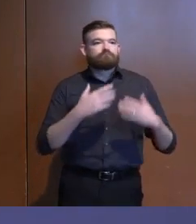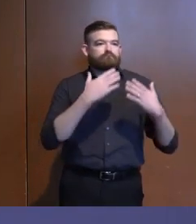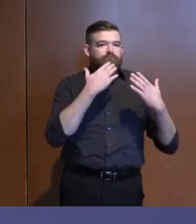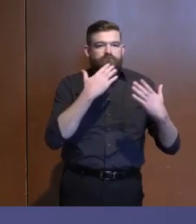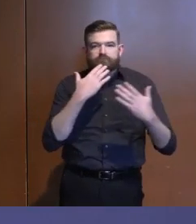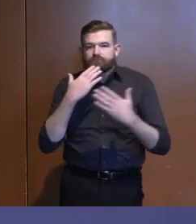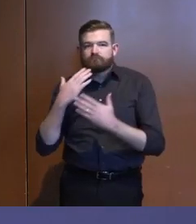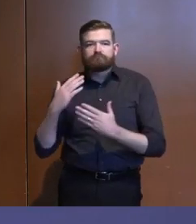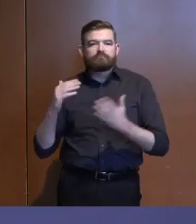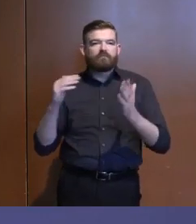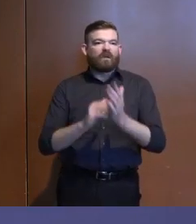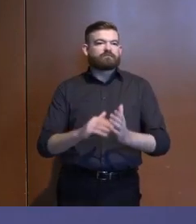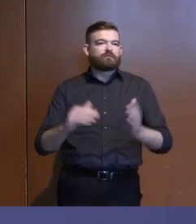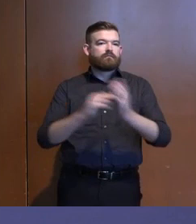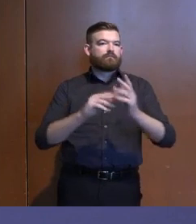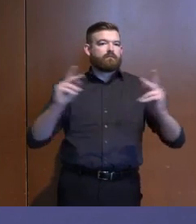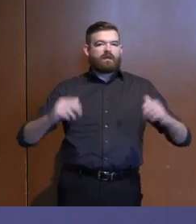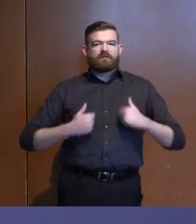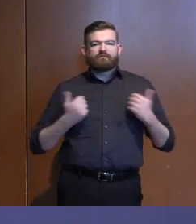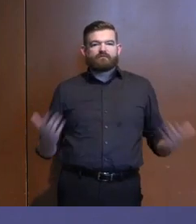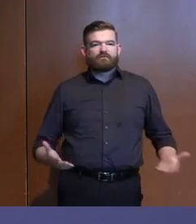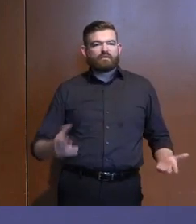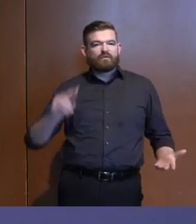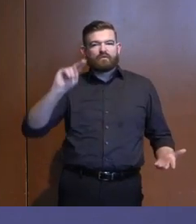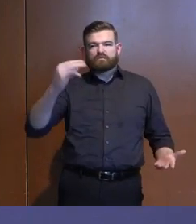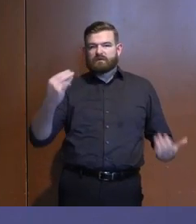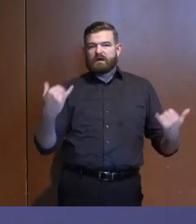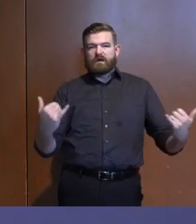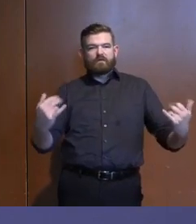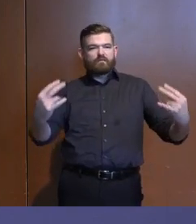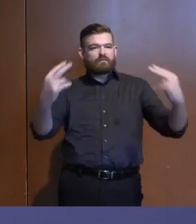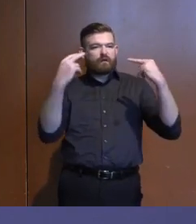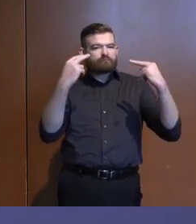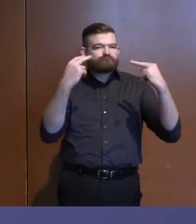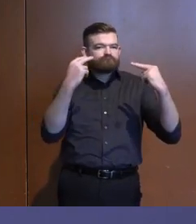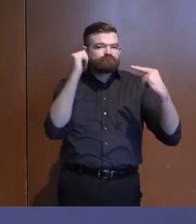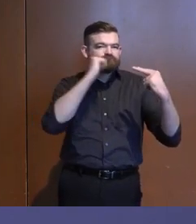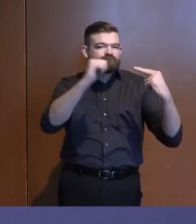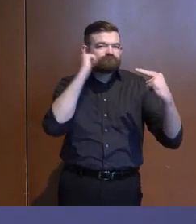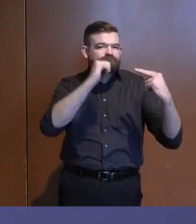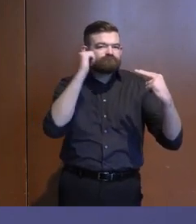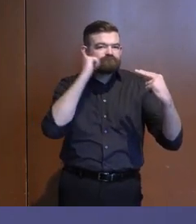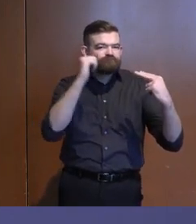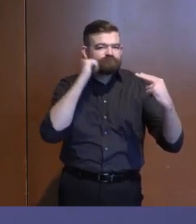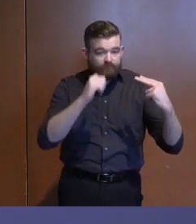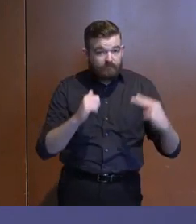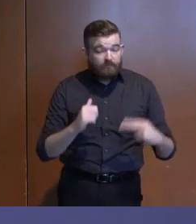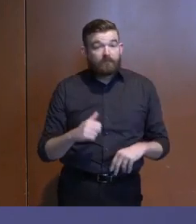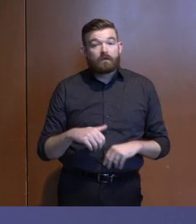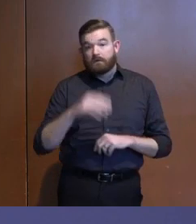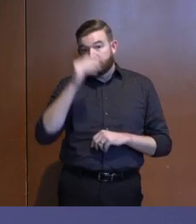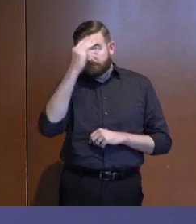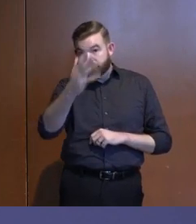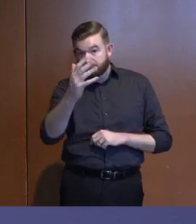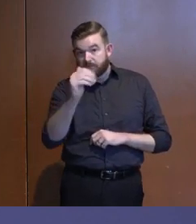are watching us today, like every day live. Just a reminder, tomorrow we're going to